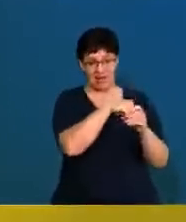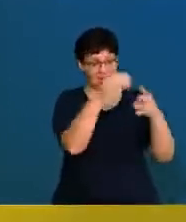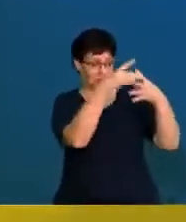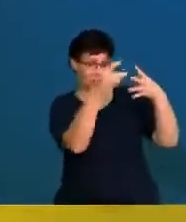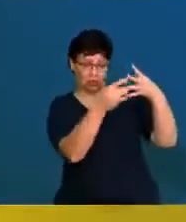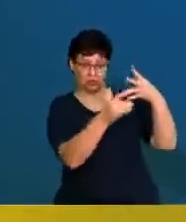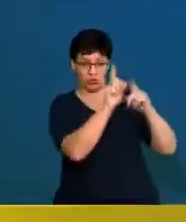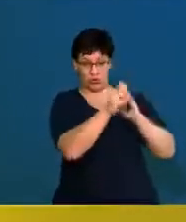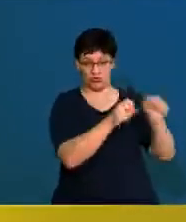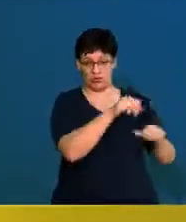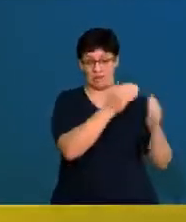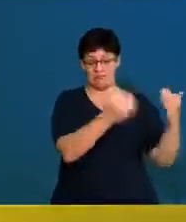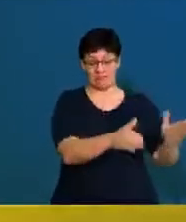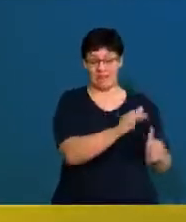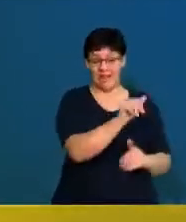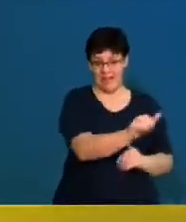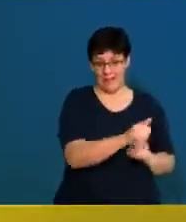is concerned. Okay, right.